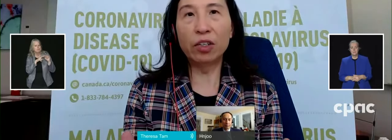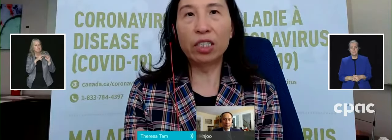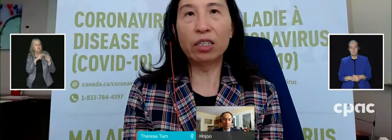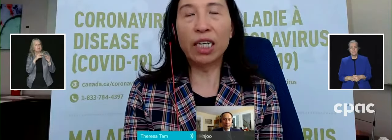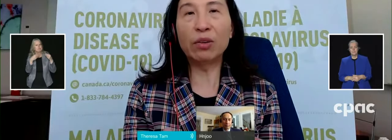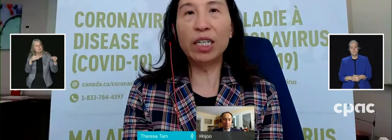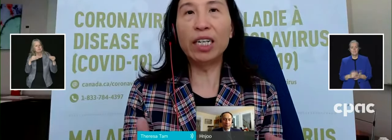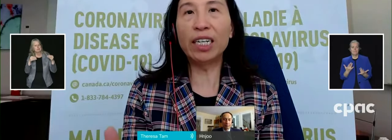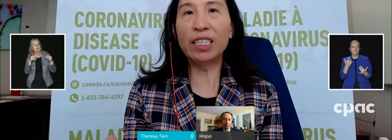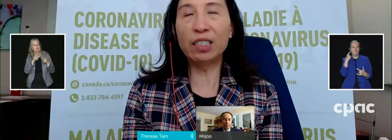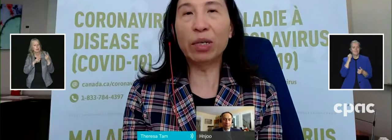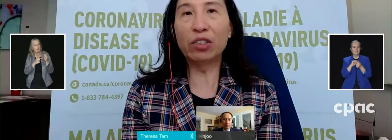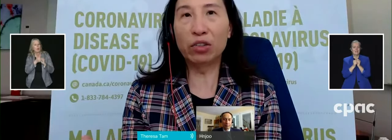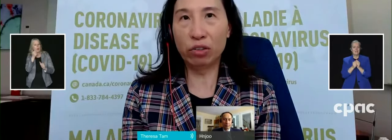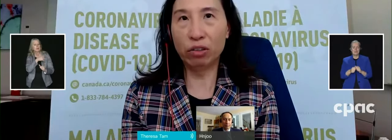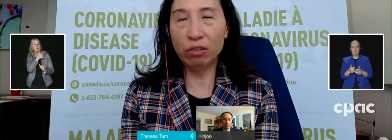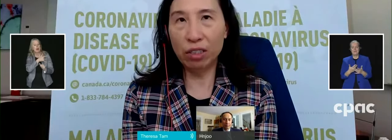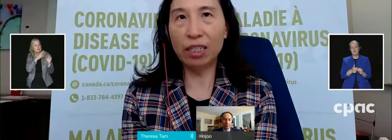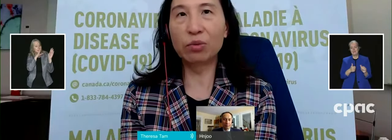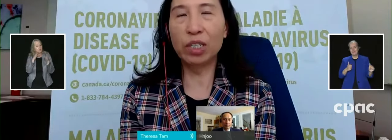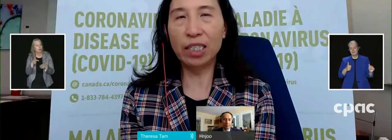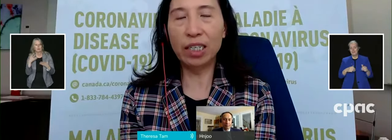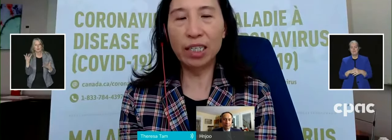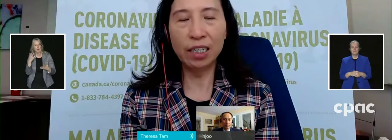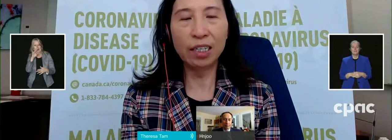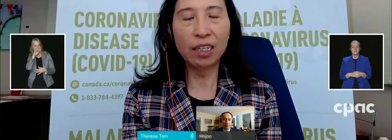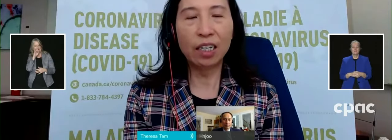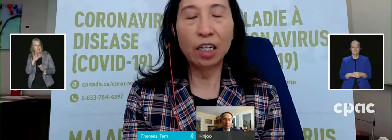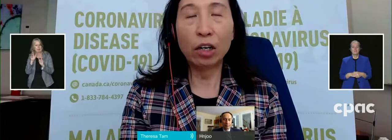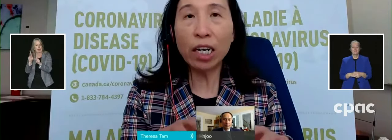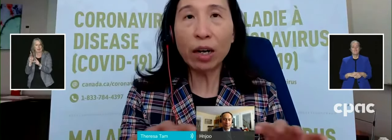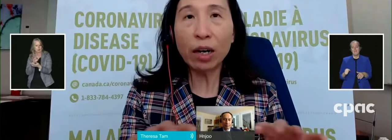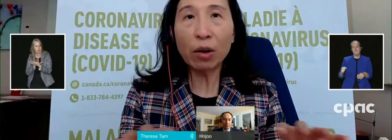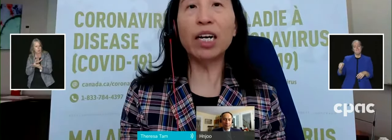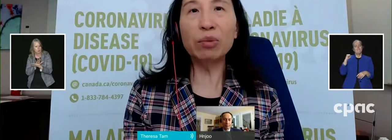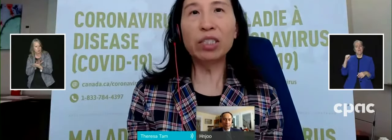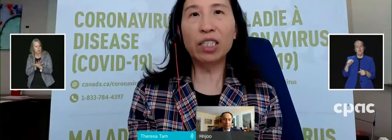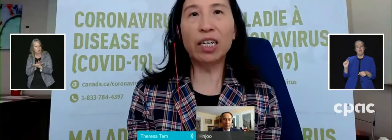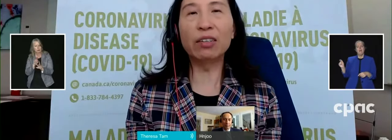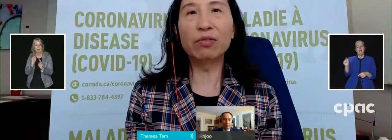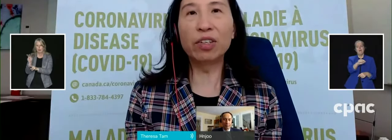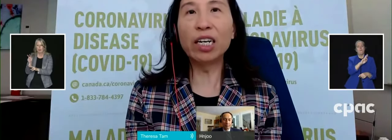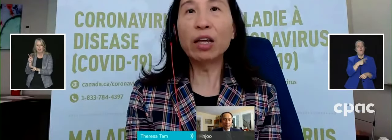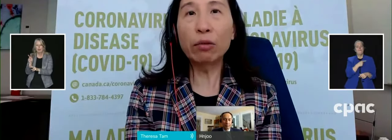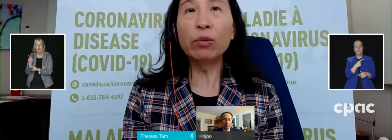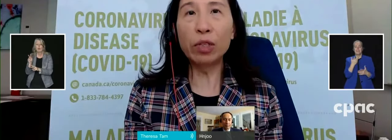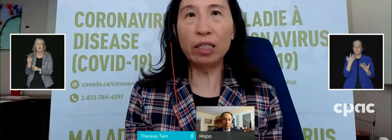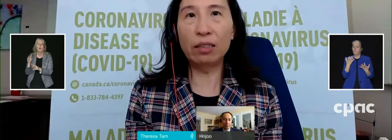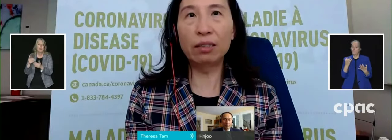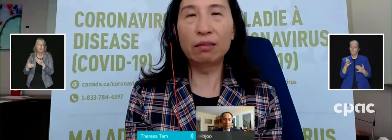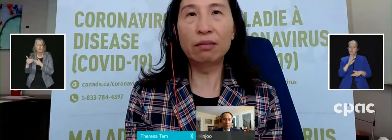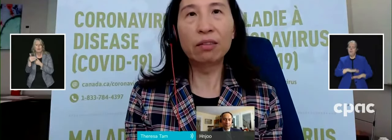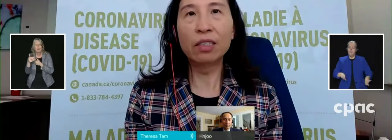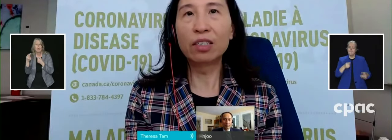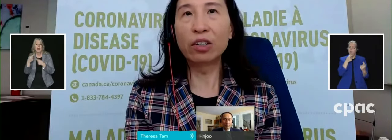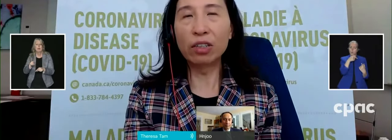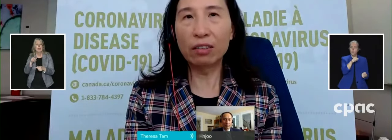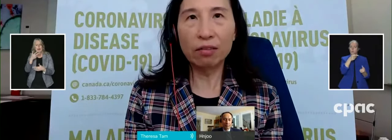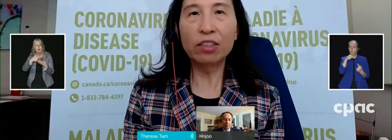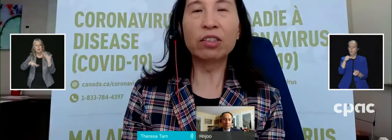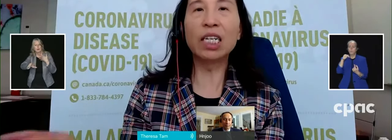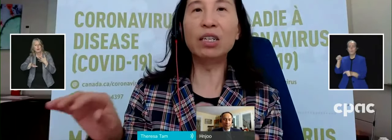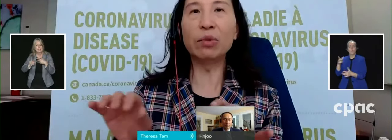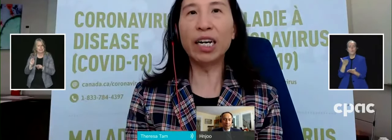are going to focus on, can we get kids back to school? So that's one setting. Look at what happens to that for like 3 weeks.